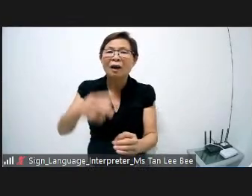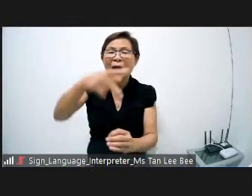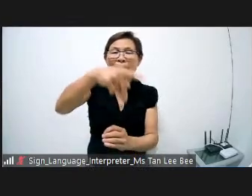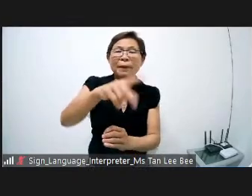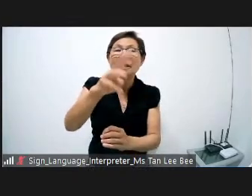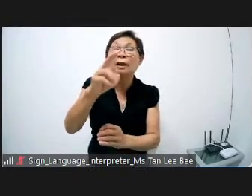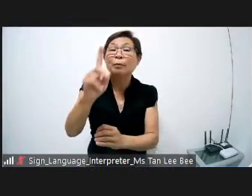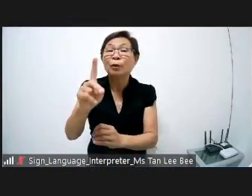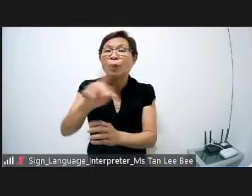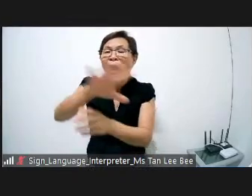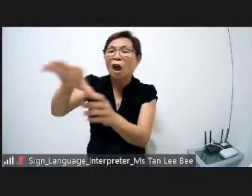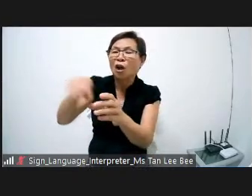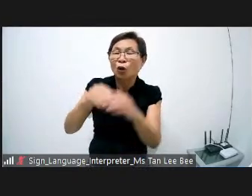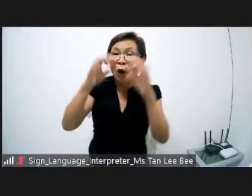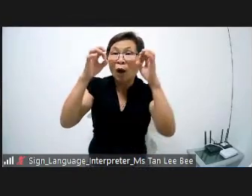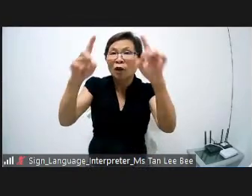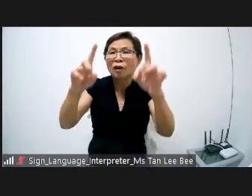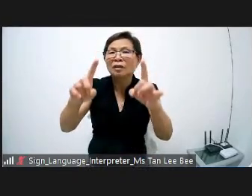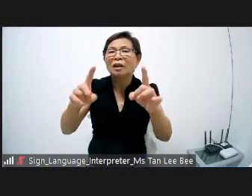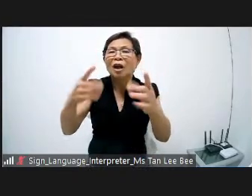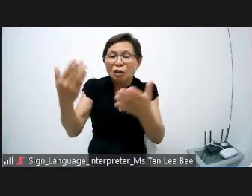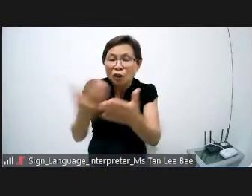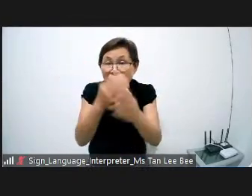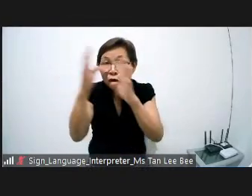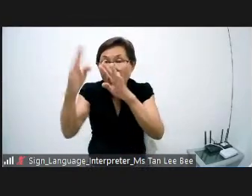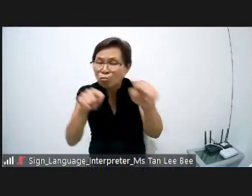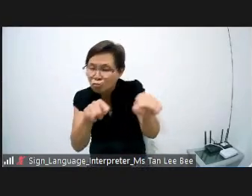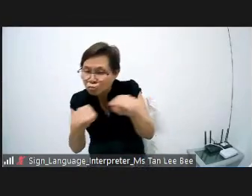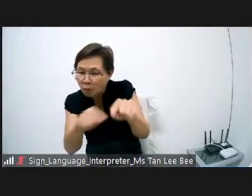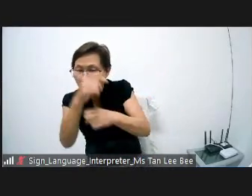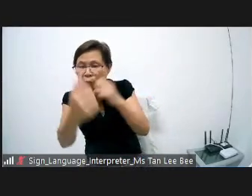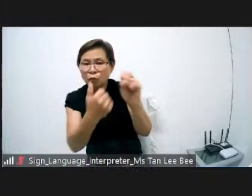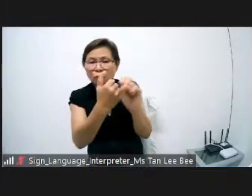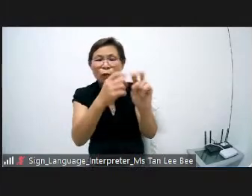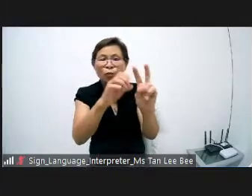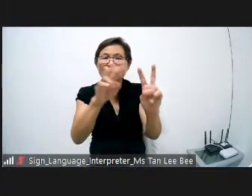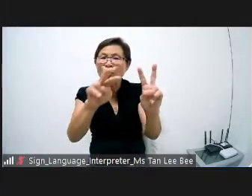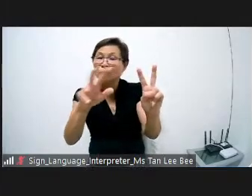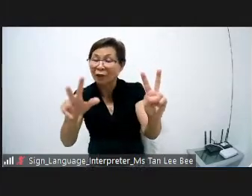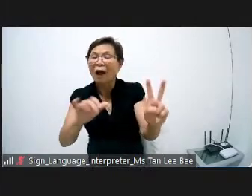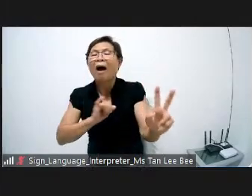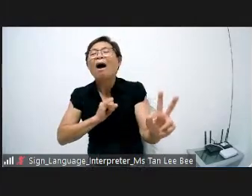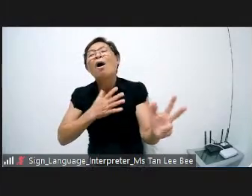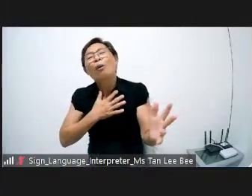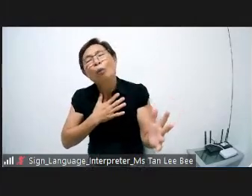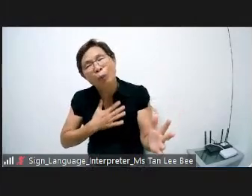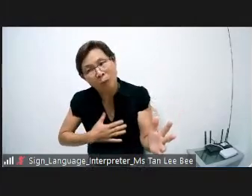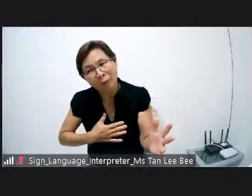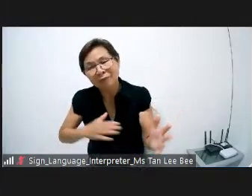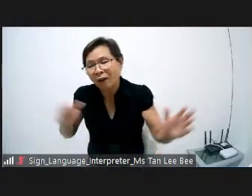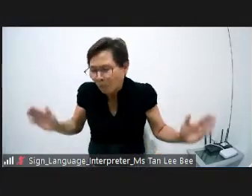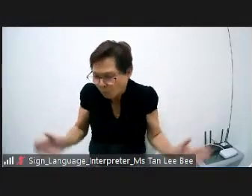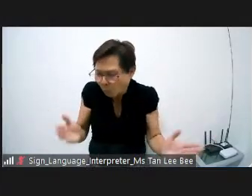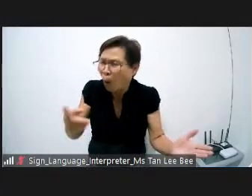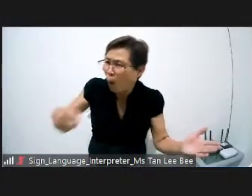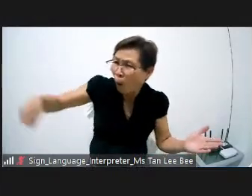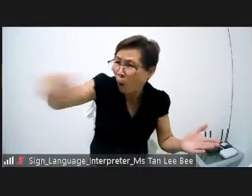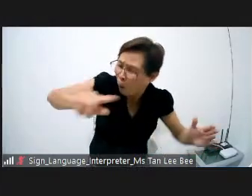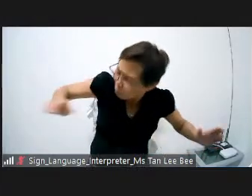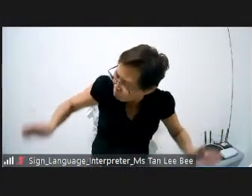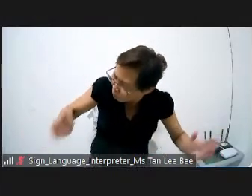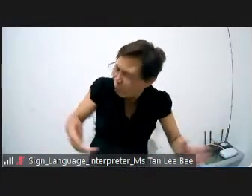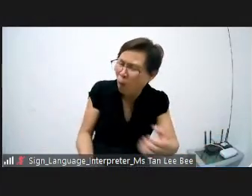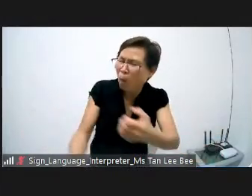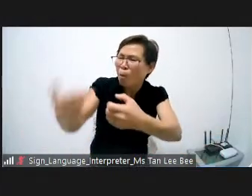Inclusive Education Innovation Competition in 2023. I would like to encourage all of you to take part